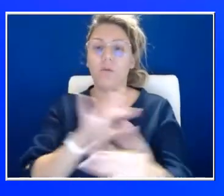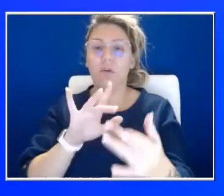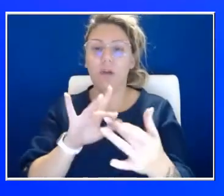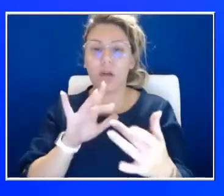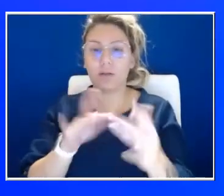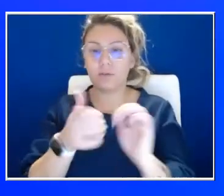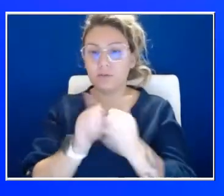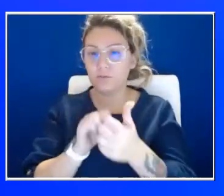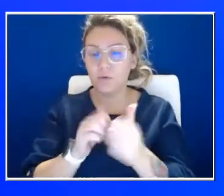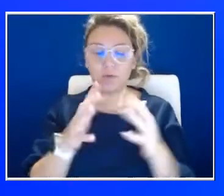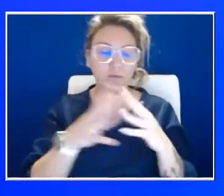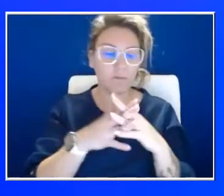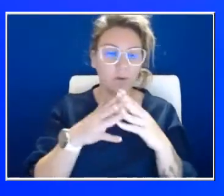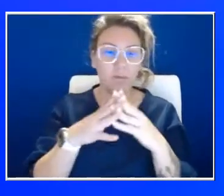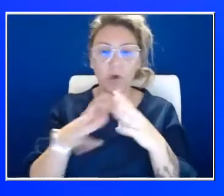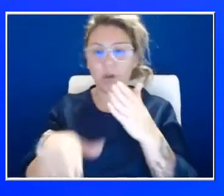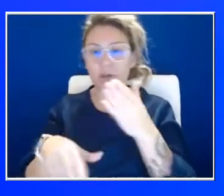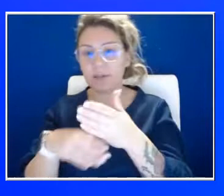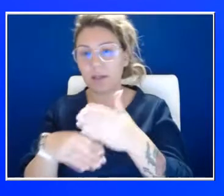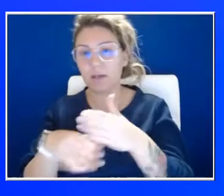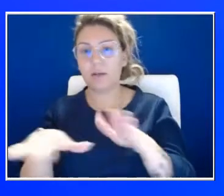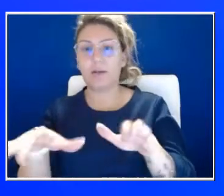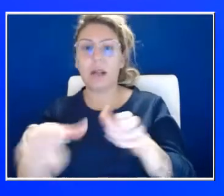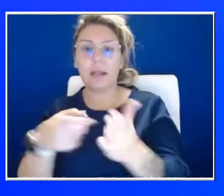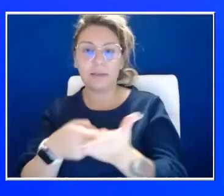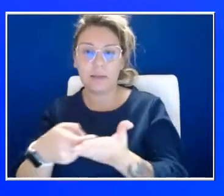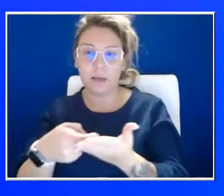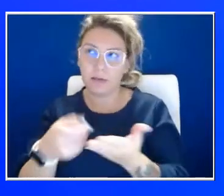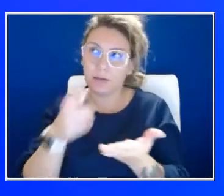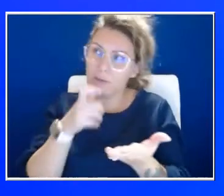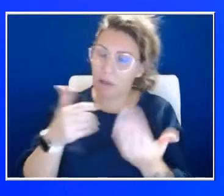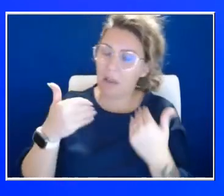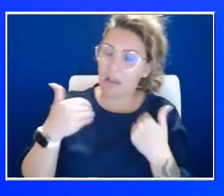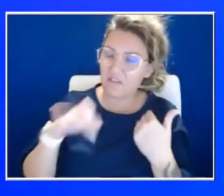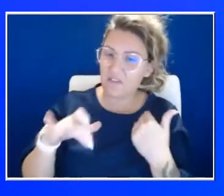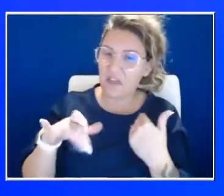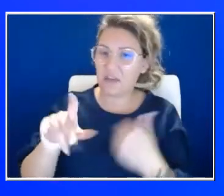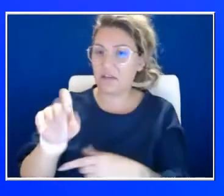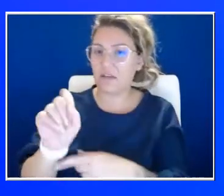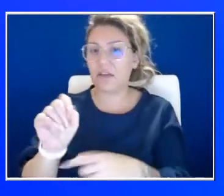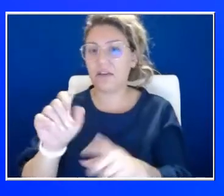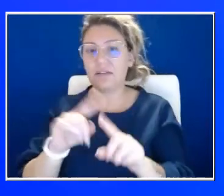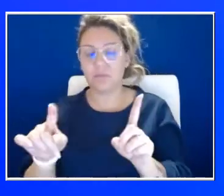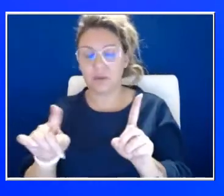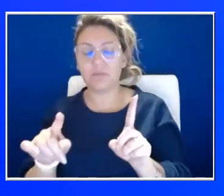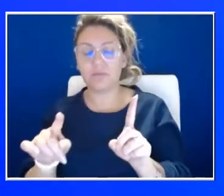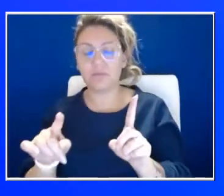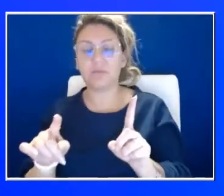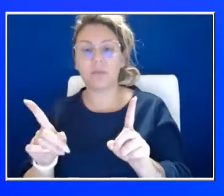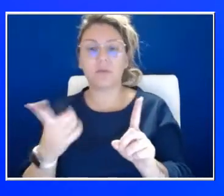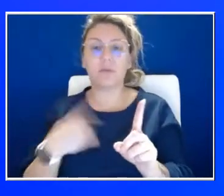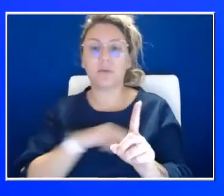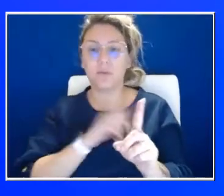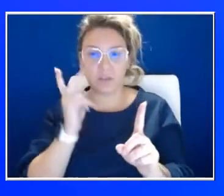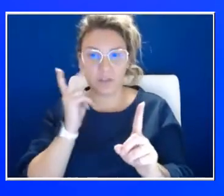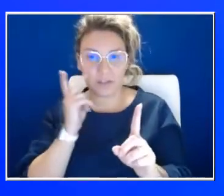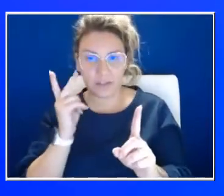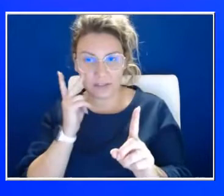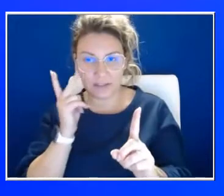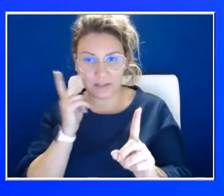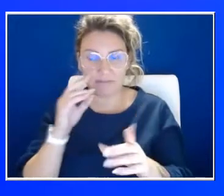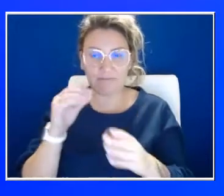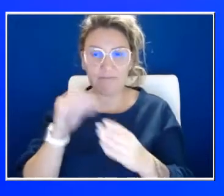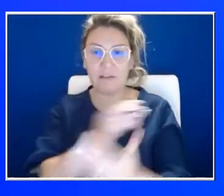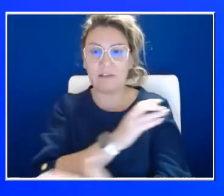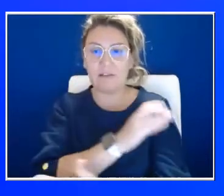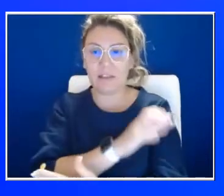of course we don't have ice hockey in the state of Kansas as a sanctioned sport, but as a club sport, we are seeing in the clinic, we're seeing more